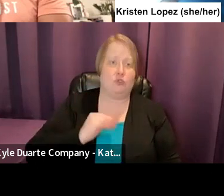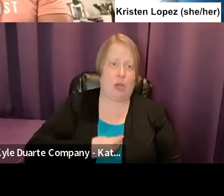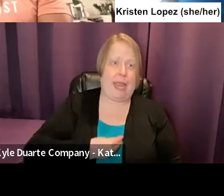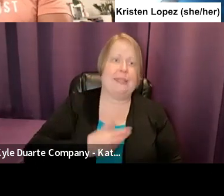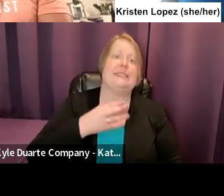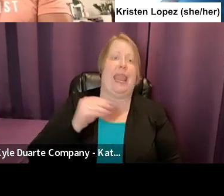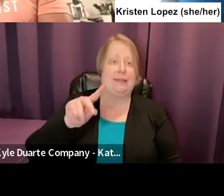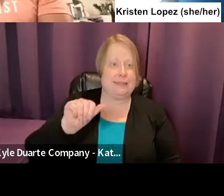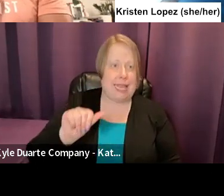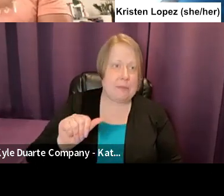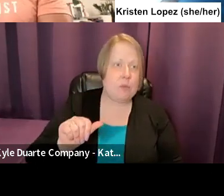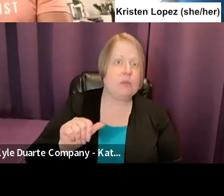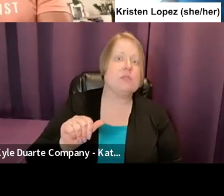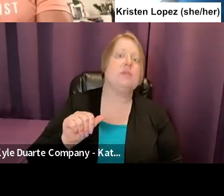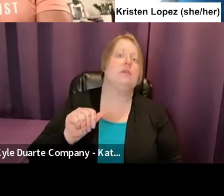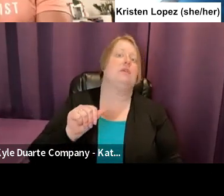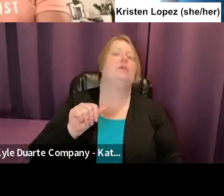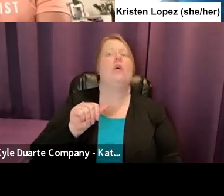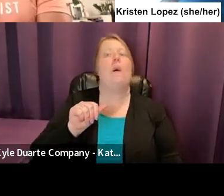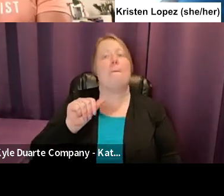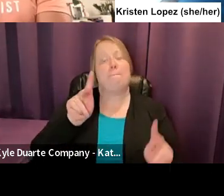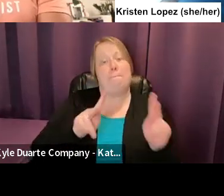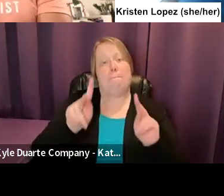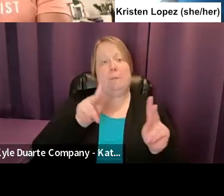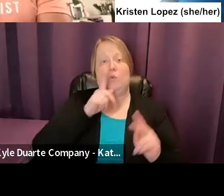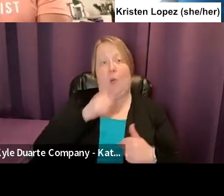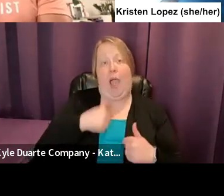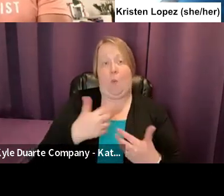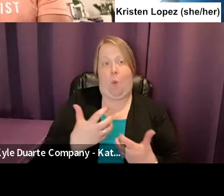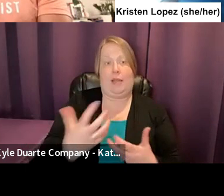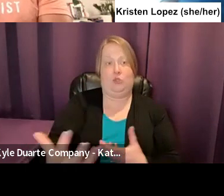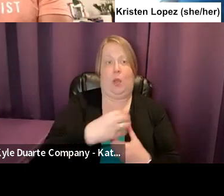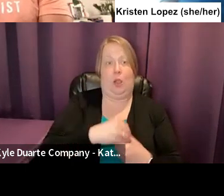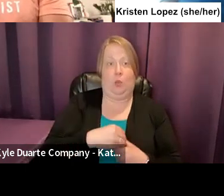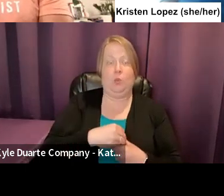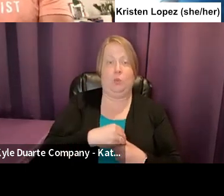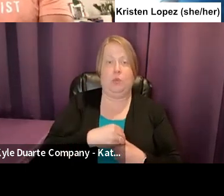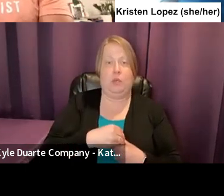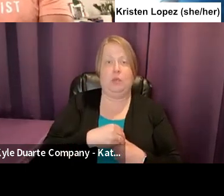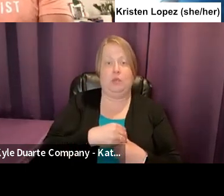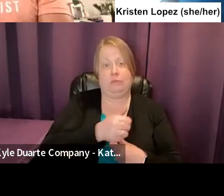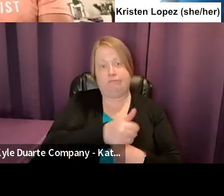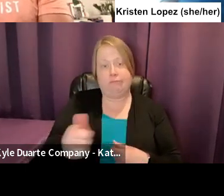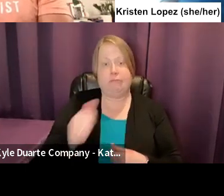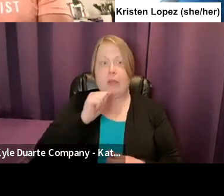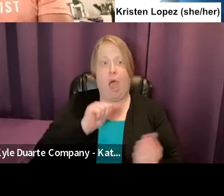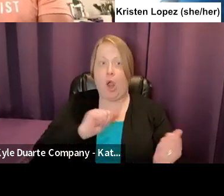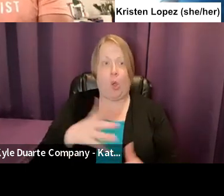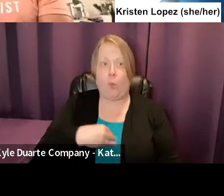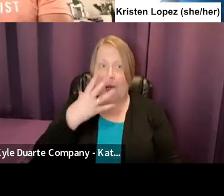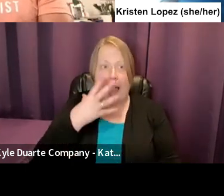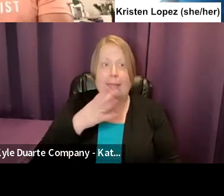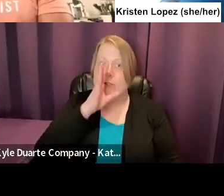and disabled. The people that I wanted included, you know, were not all white. not